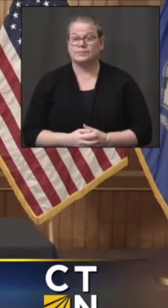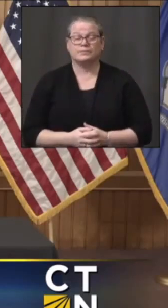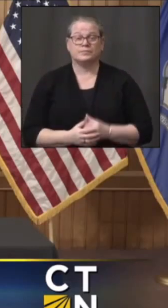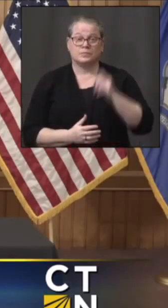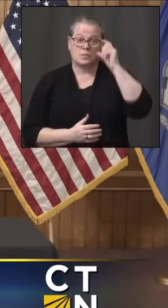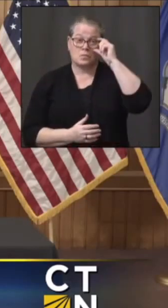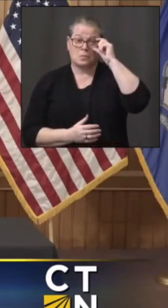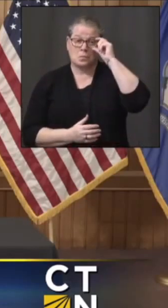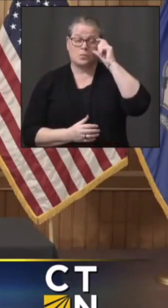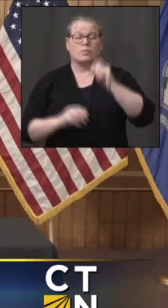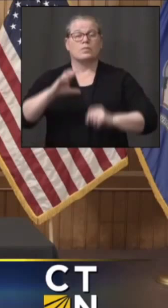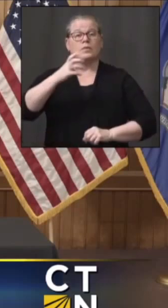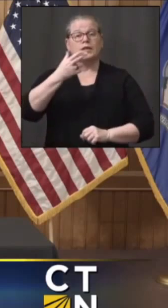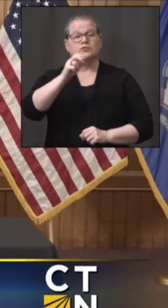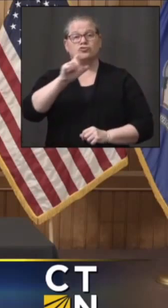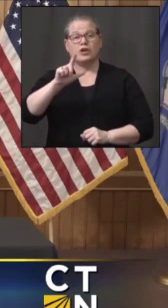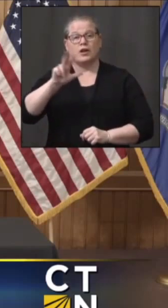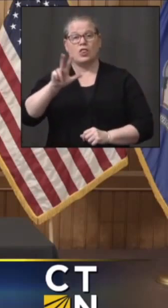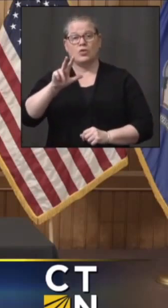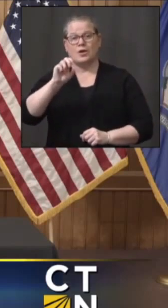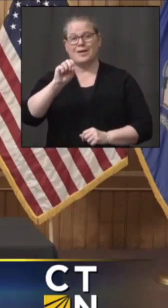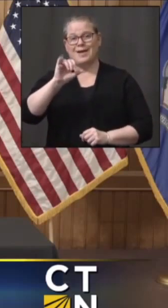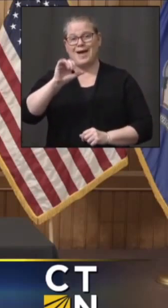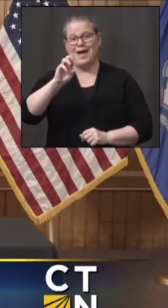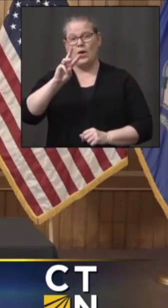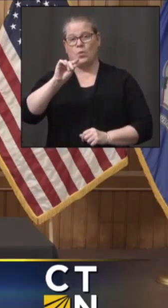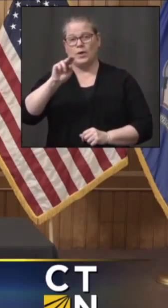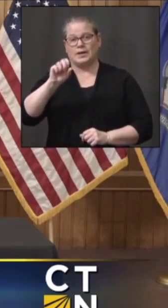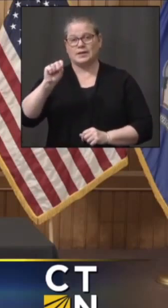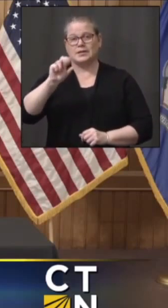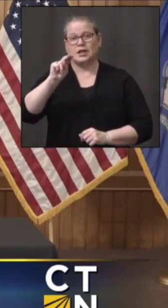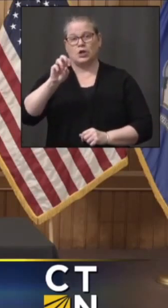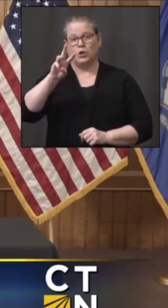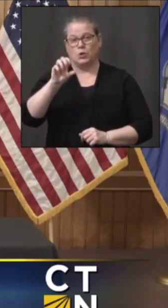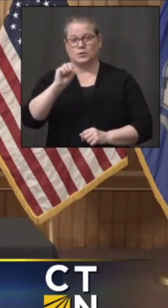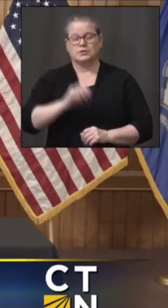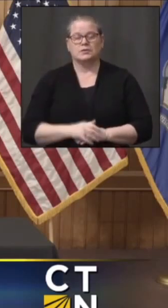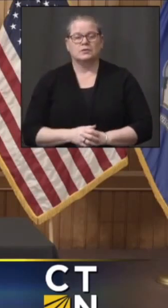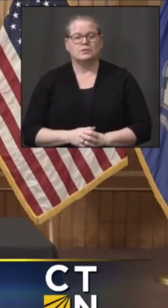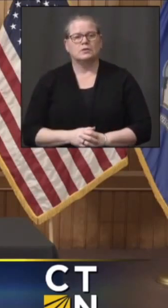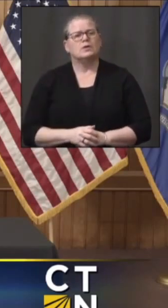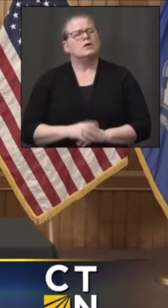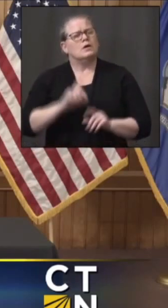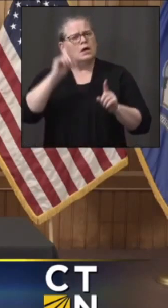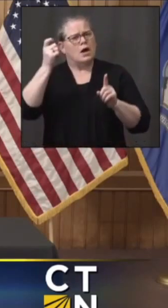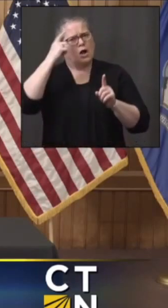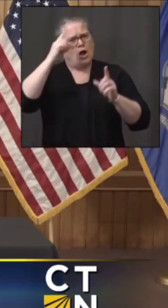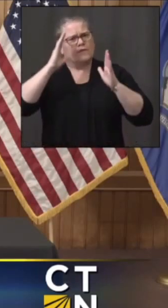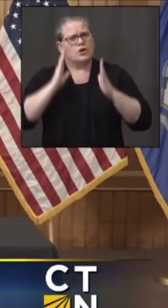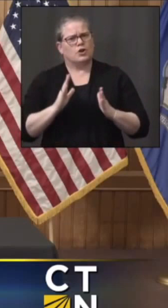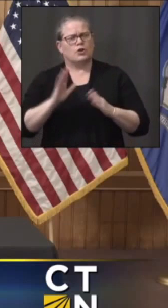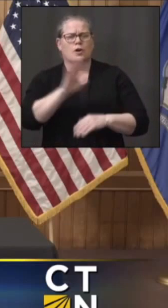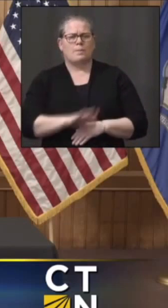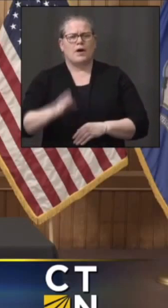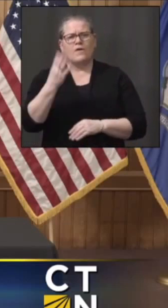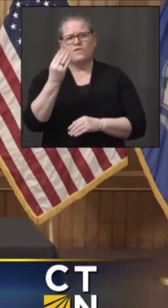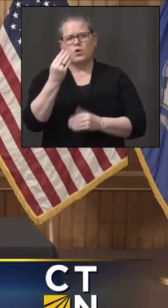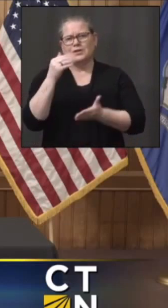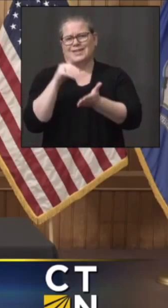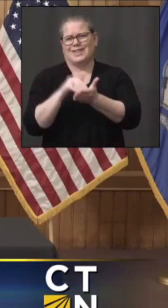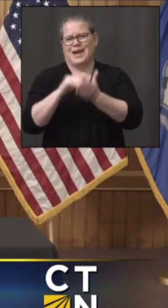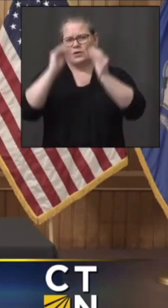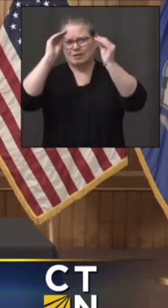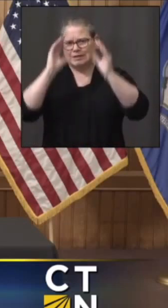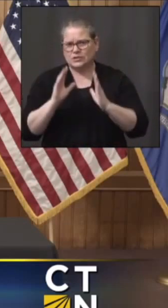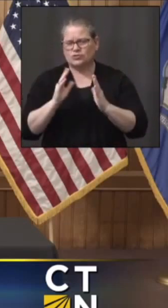Channel 3 Eyewitness News. Yes, Governor, 14,000 teachers are calling on the state to do more when